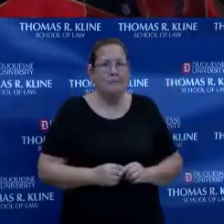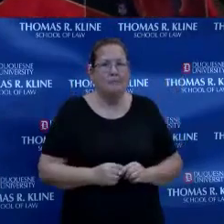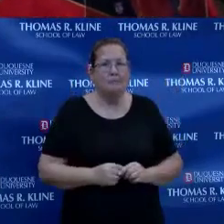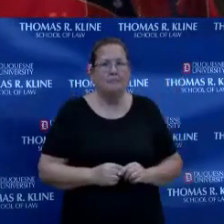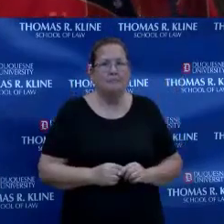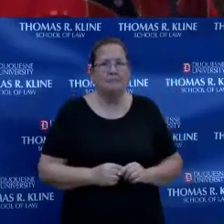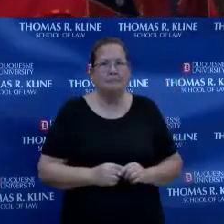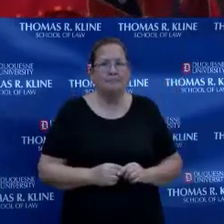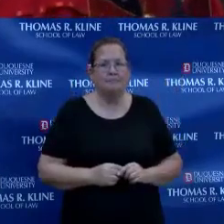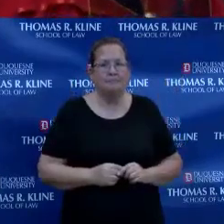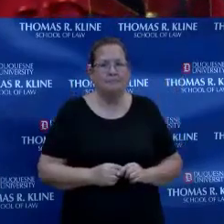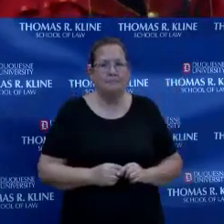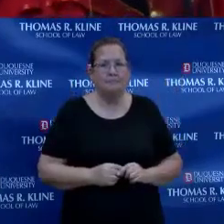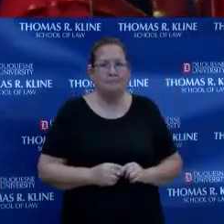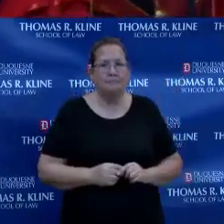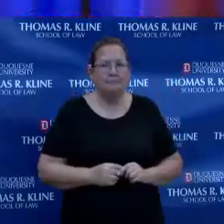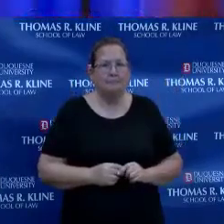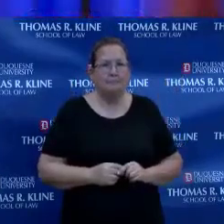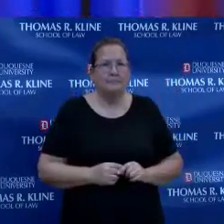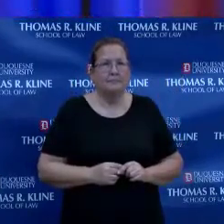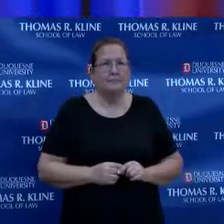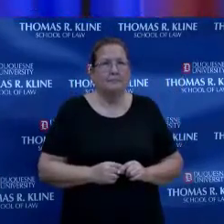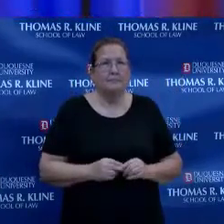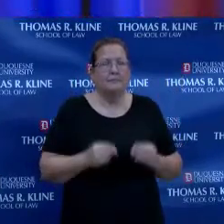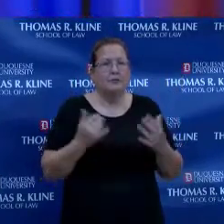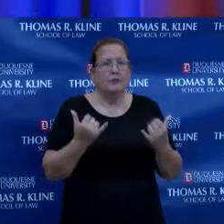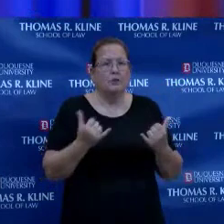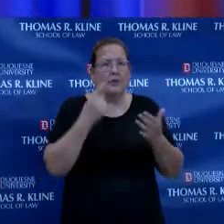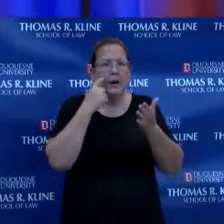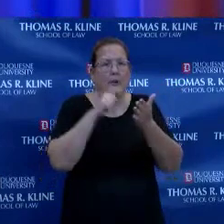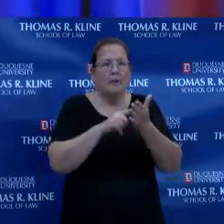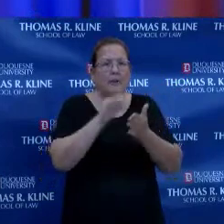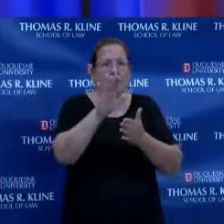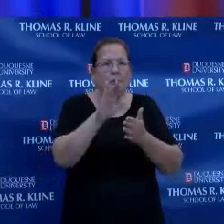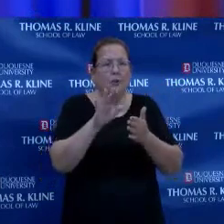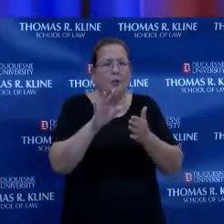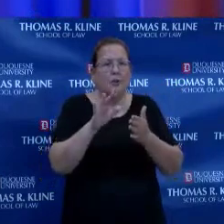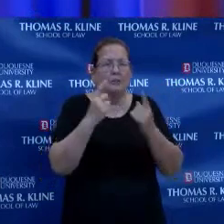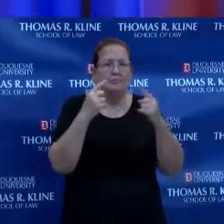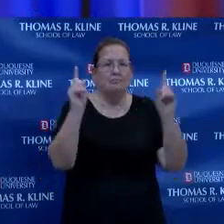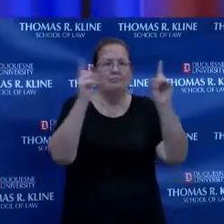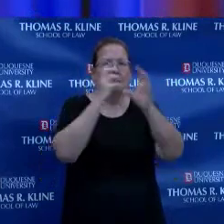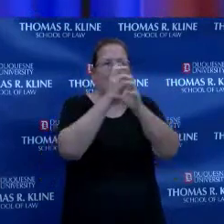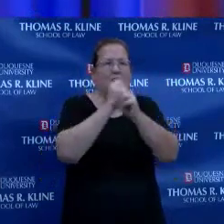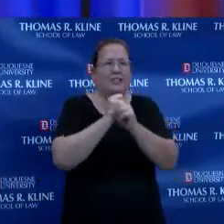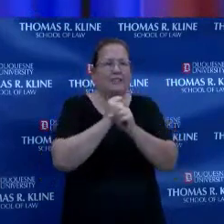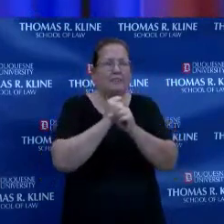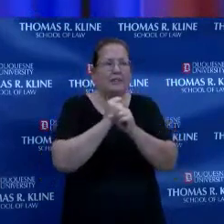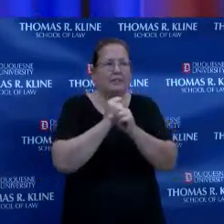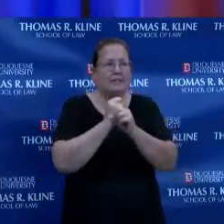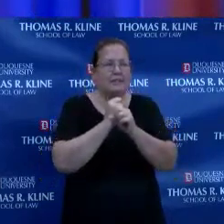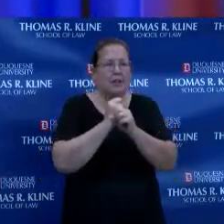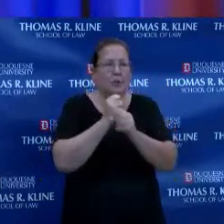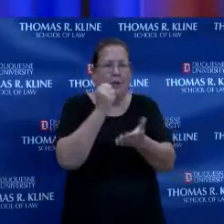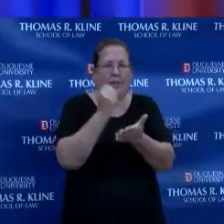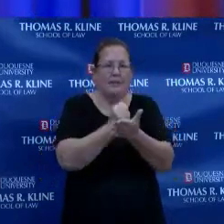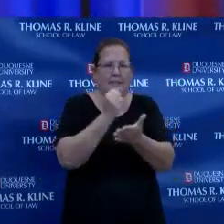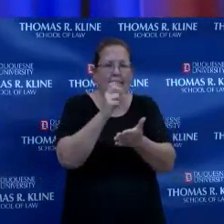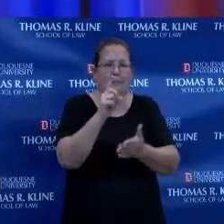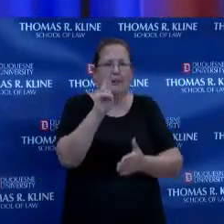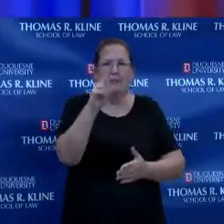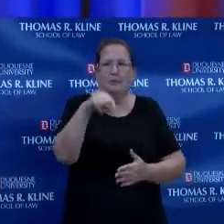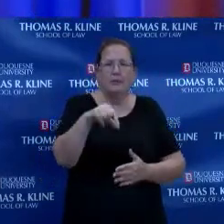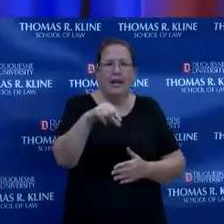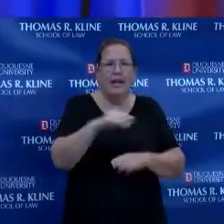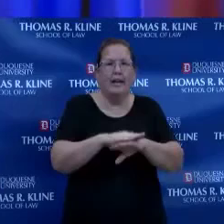So, graduates, as we recognize your achievements and your new stature within the Duquesne Kline community today and far